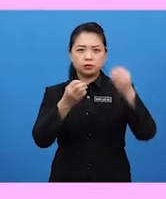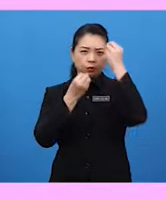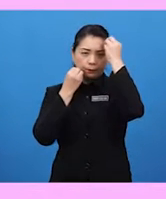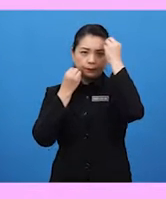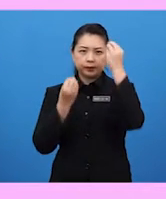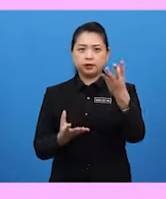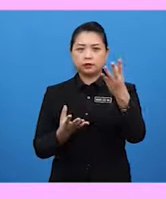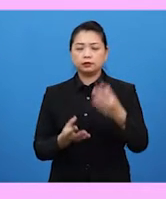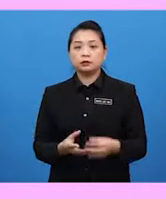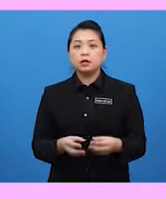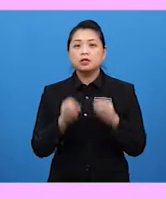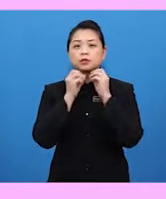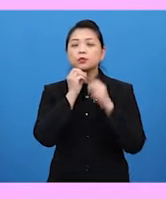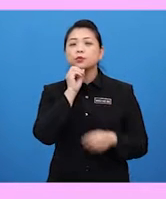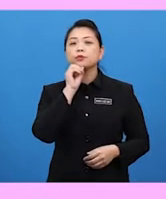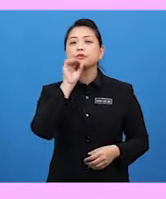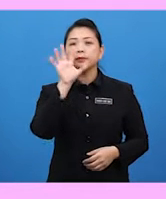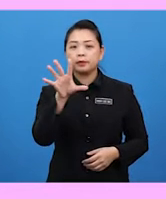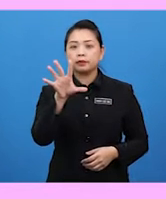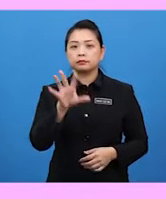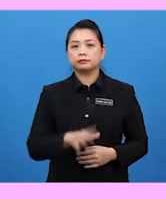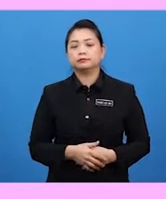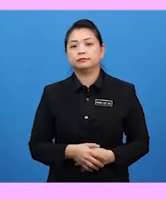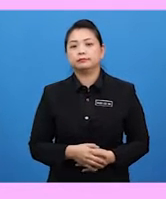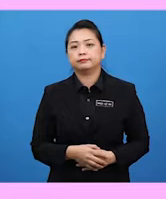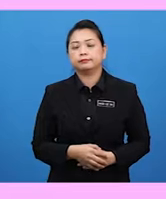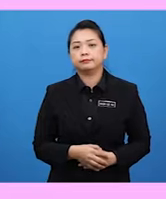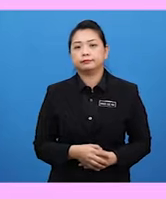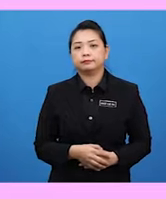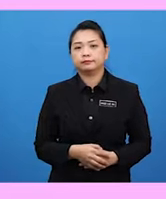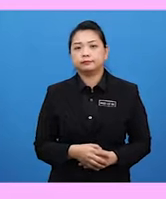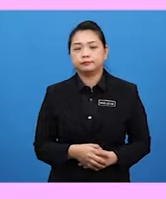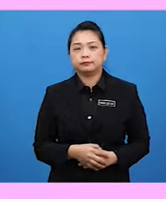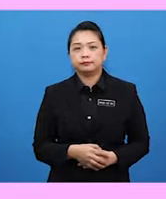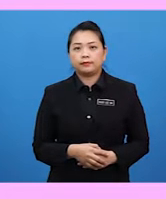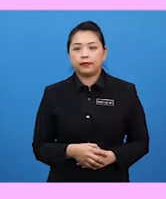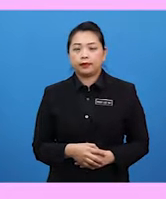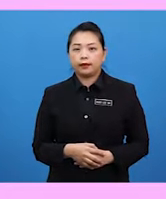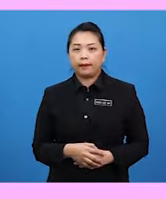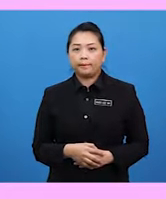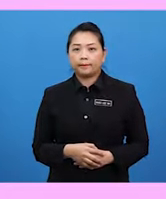disobedient, screaming or squealing.